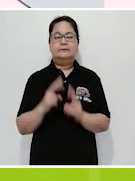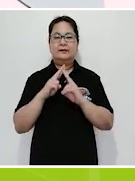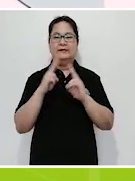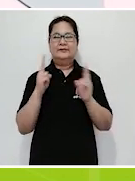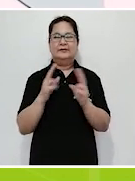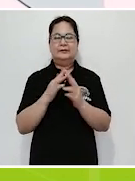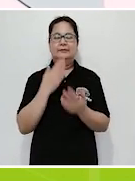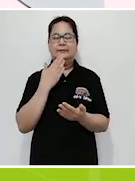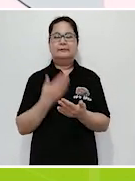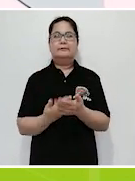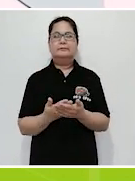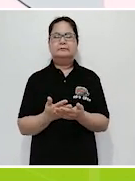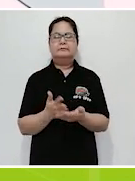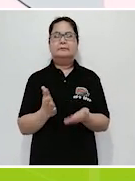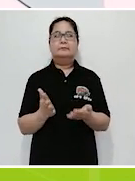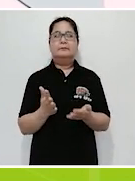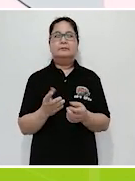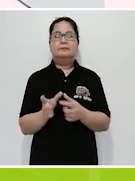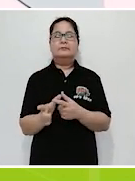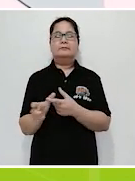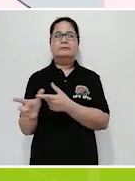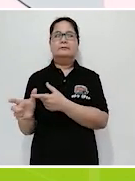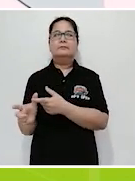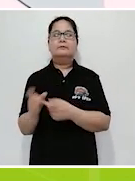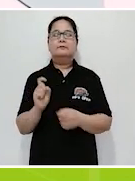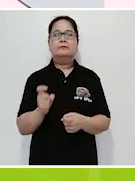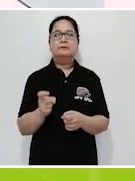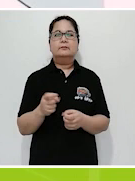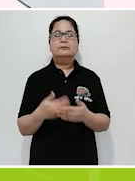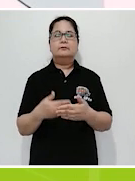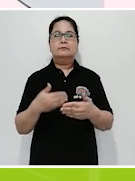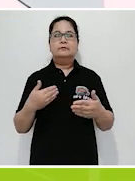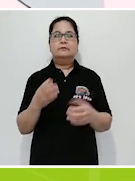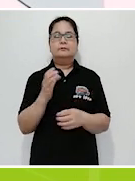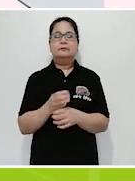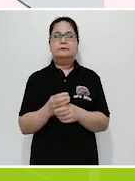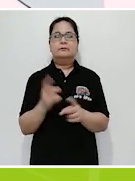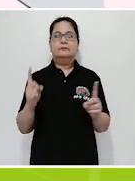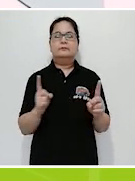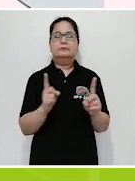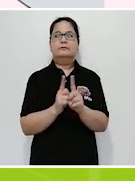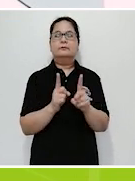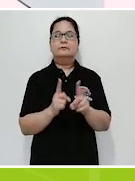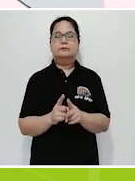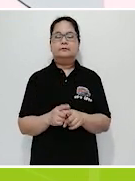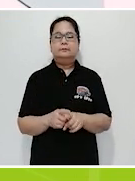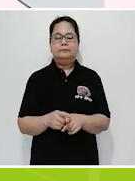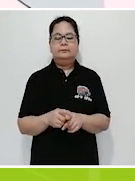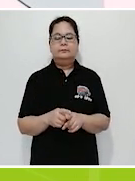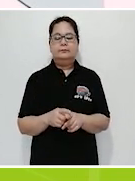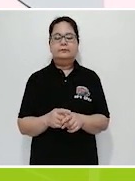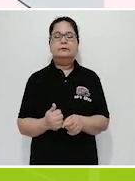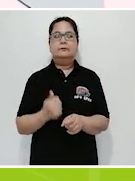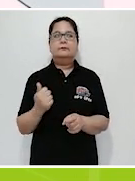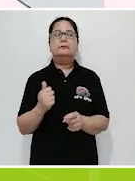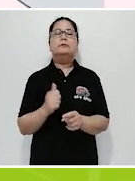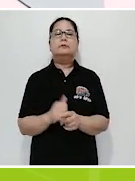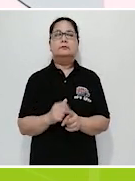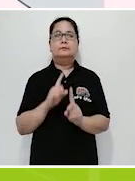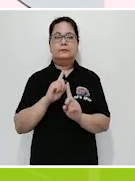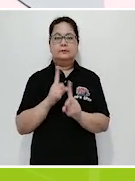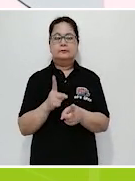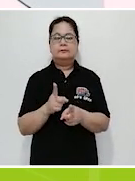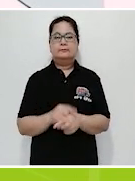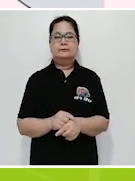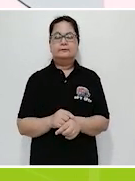Very good! He might have run fast enough before the car hits him. Whoa! Another